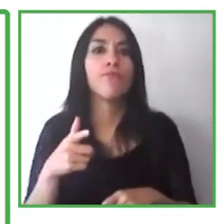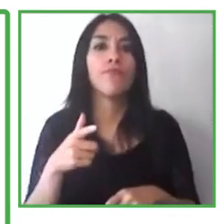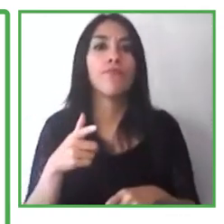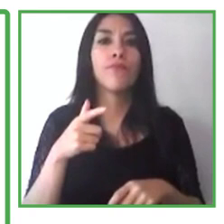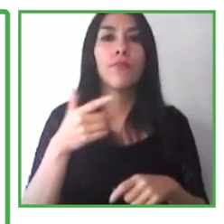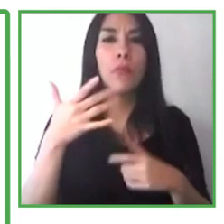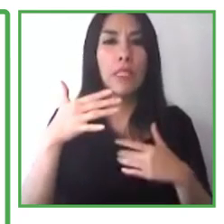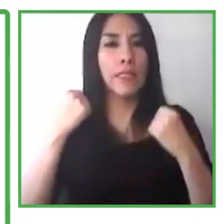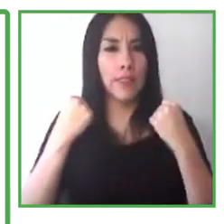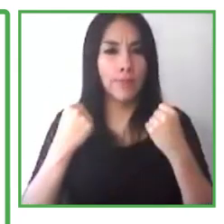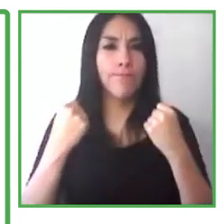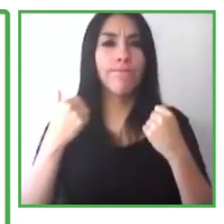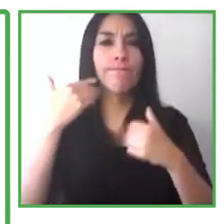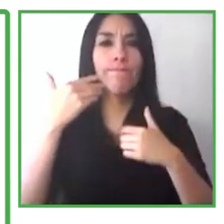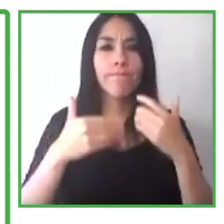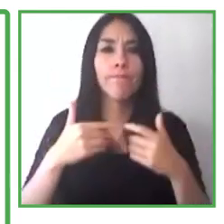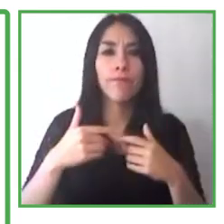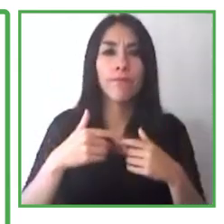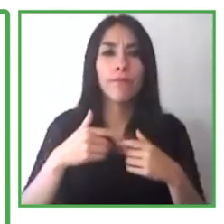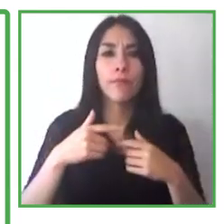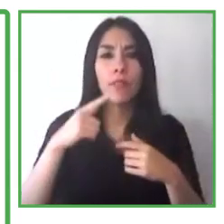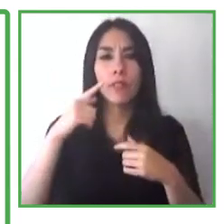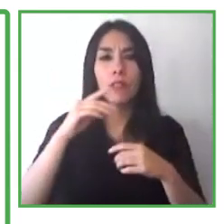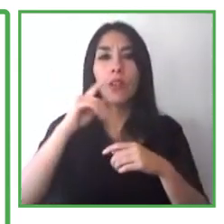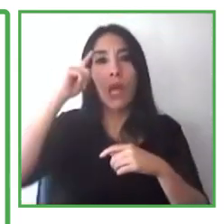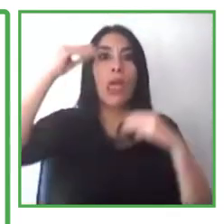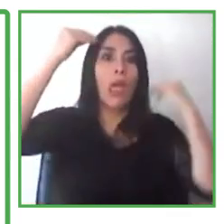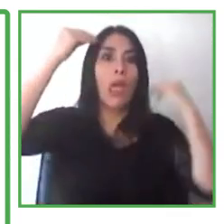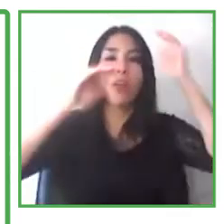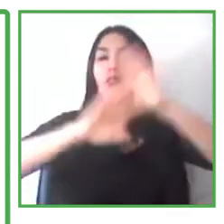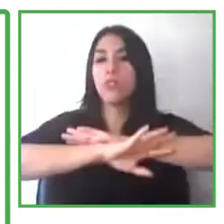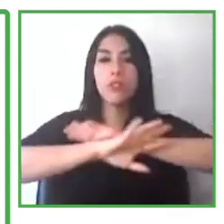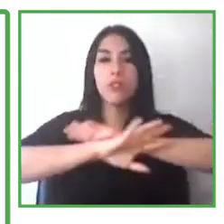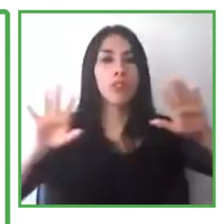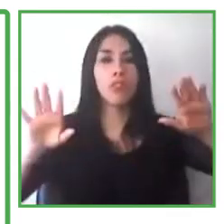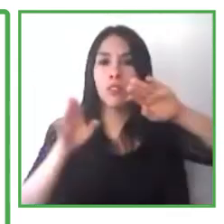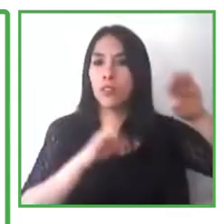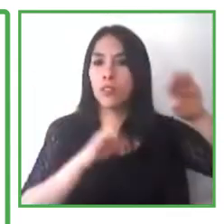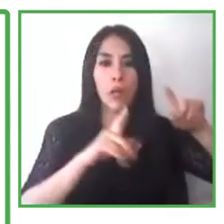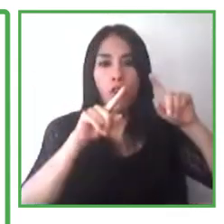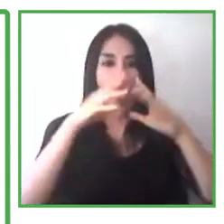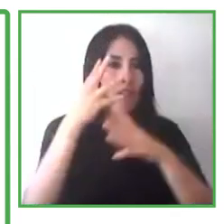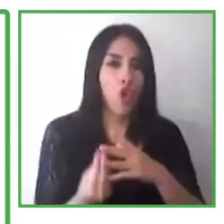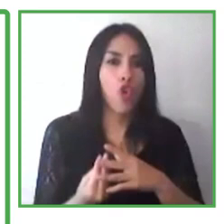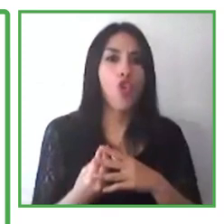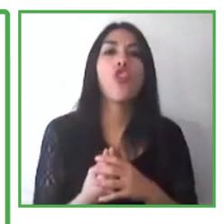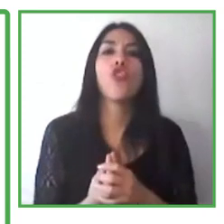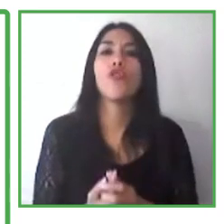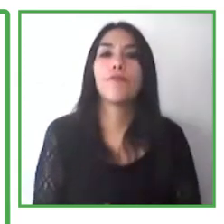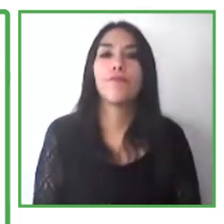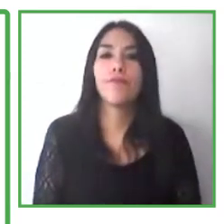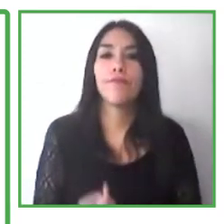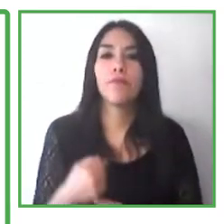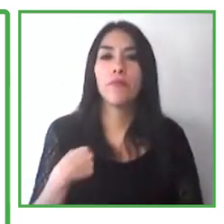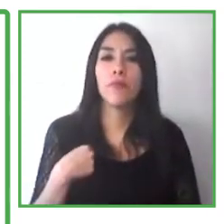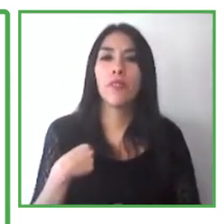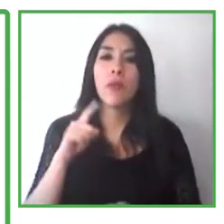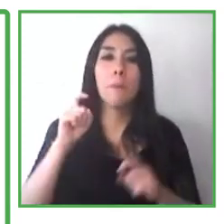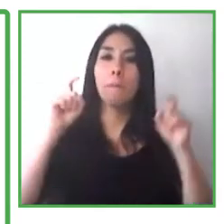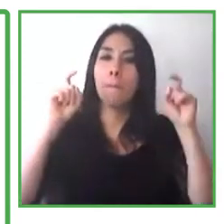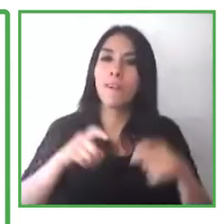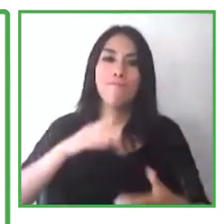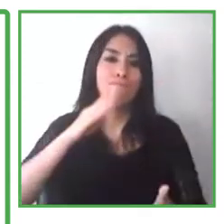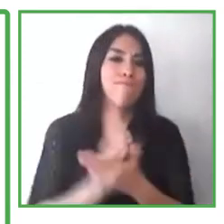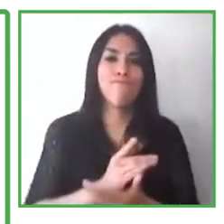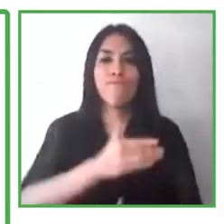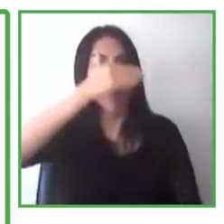There are several ways to do that. You can, of course, you know, promote role models within your organization. But,